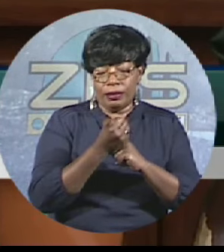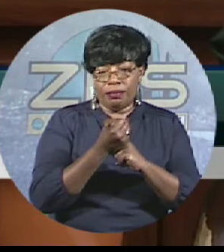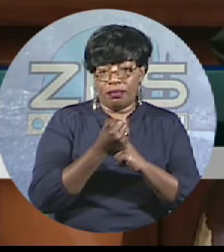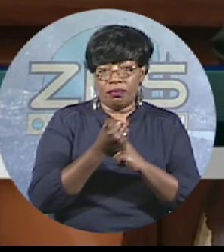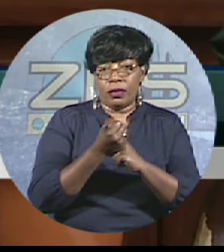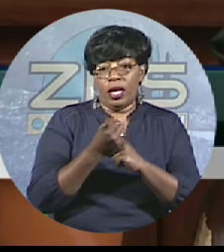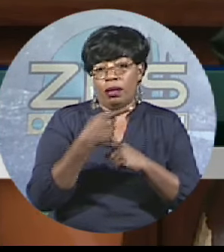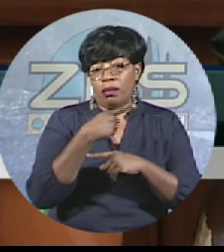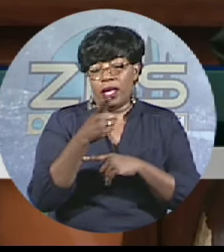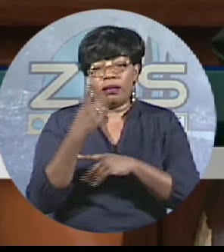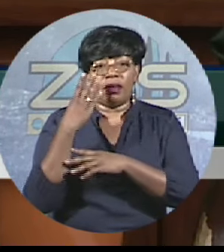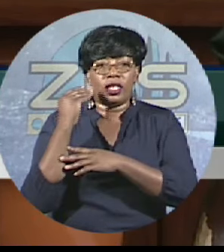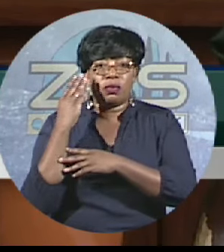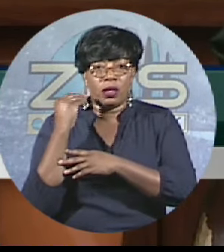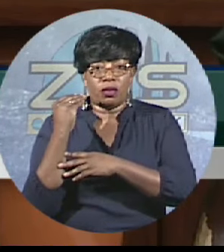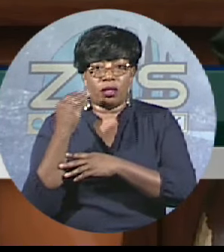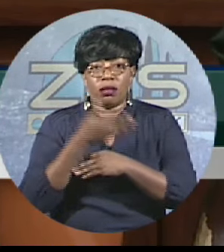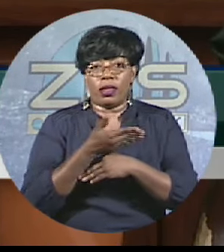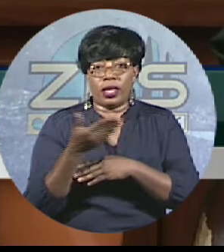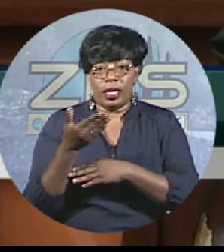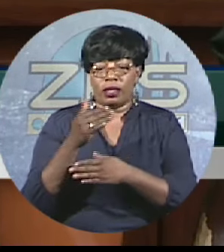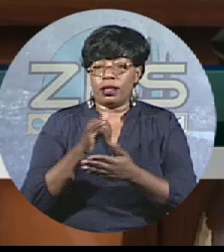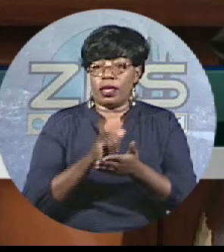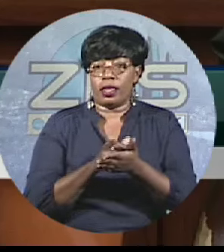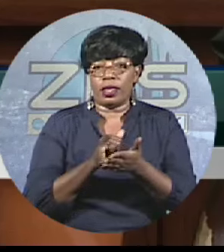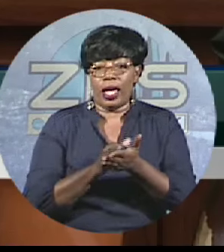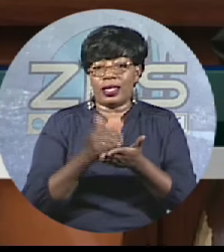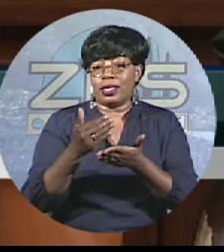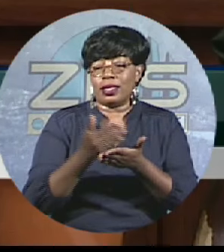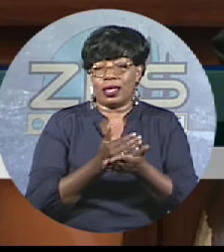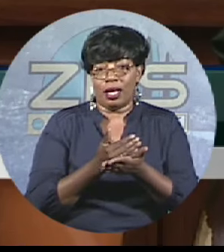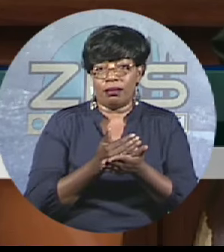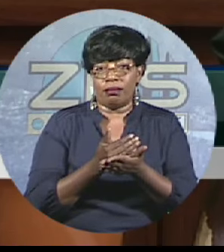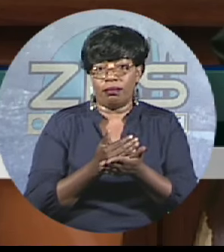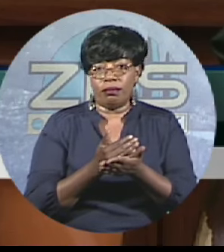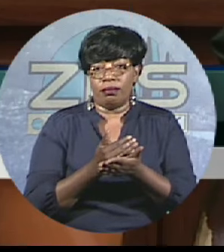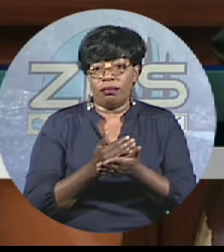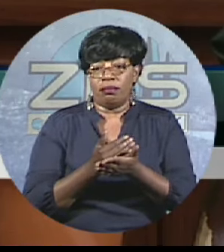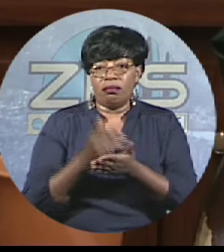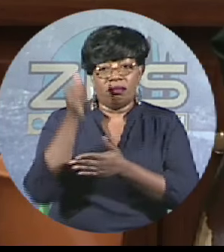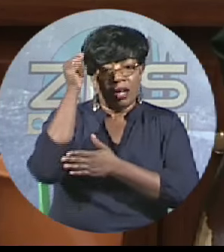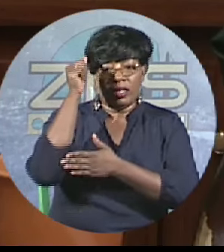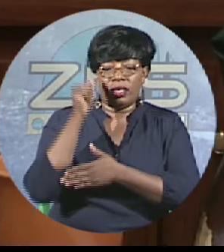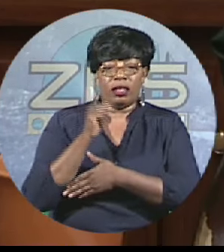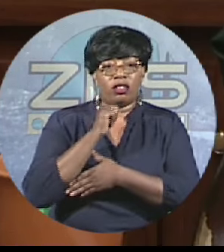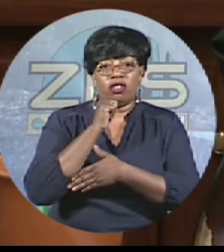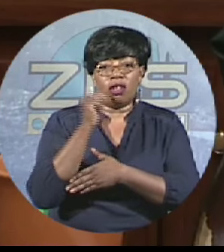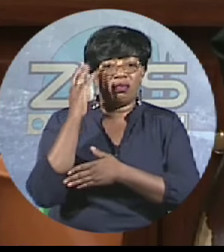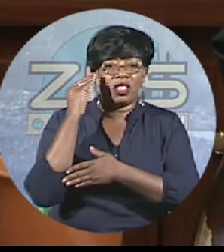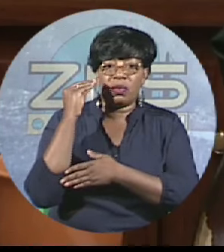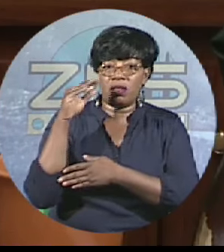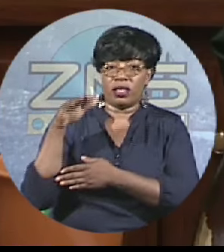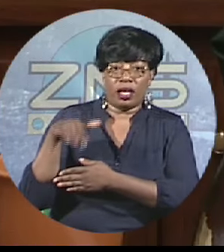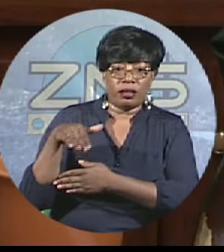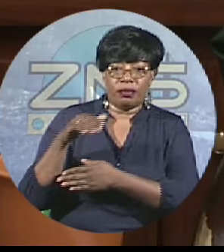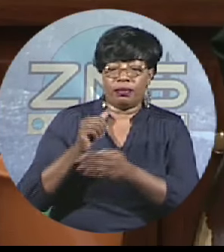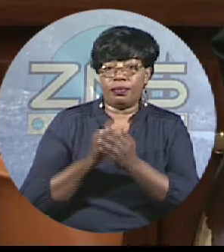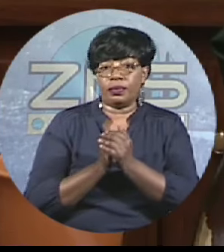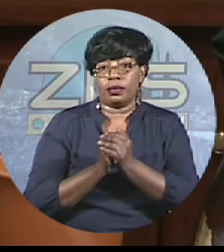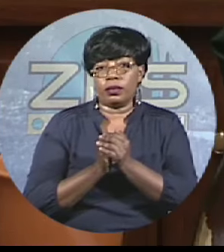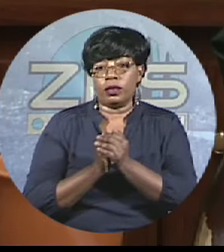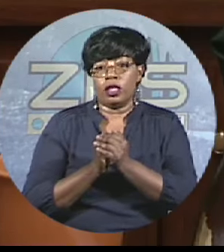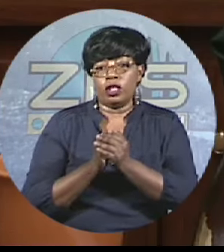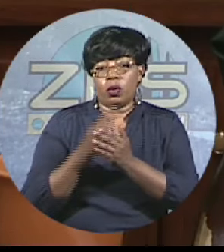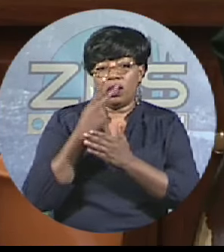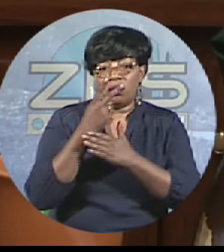unfortunately they experience things that some of us, even as adults, have not experienced. And so we're looking at how